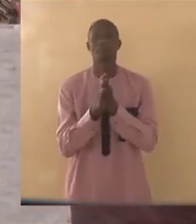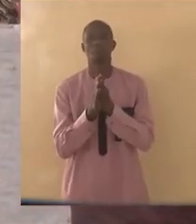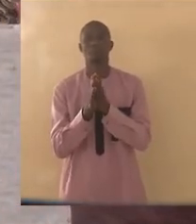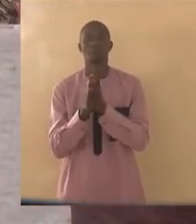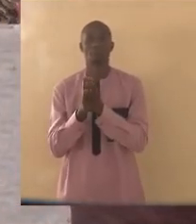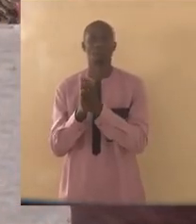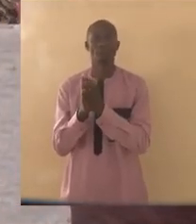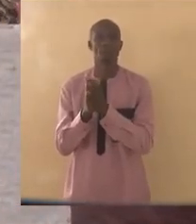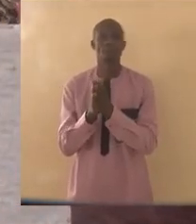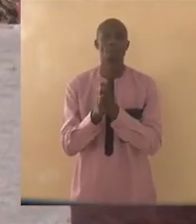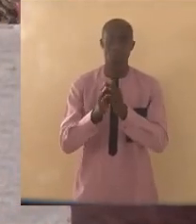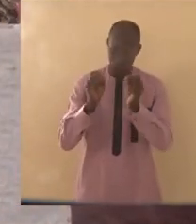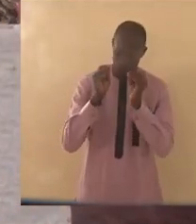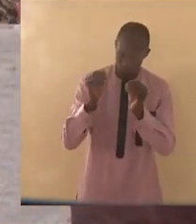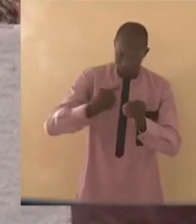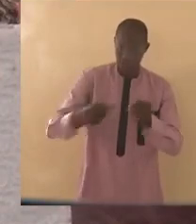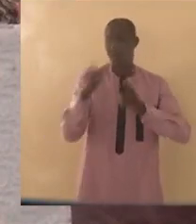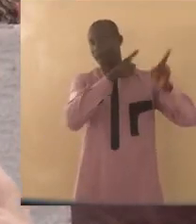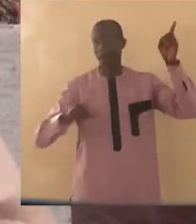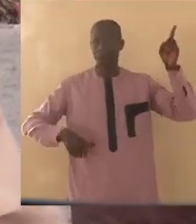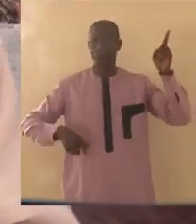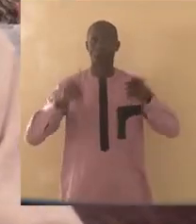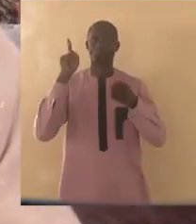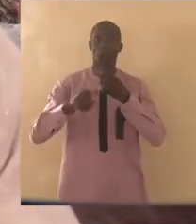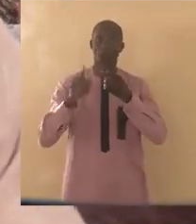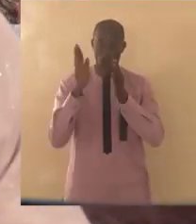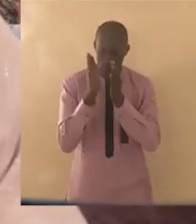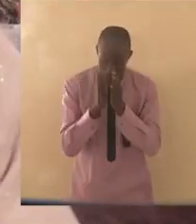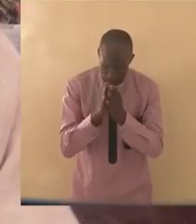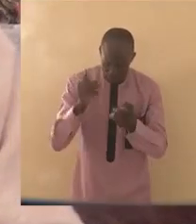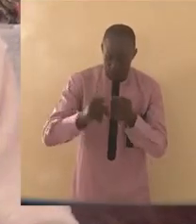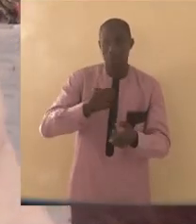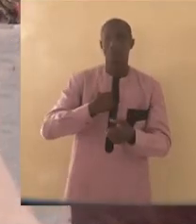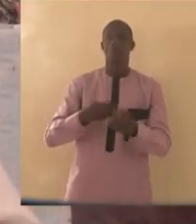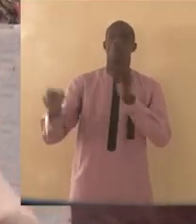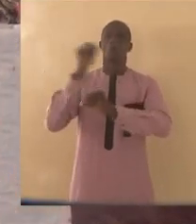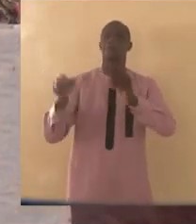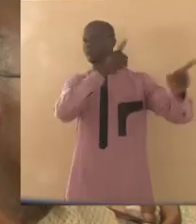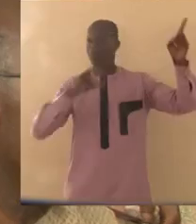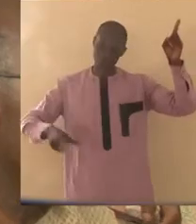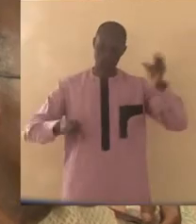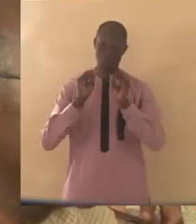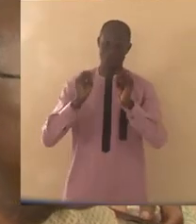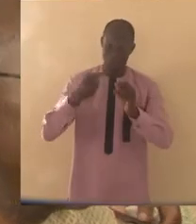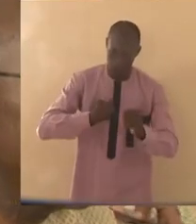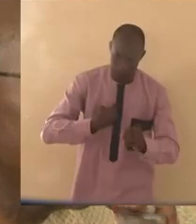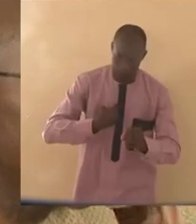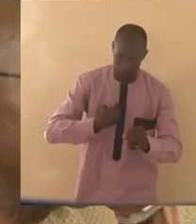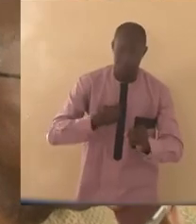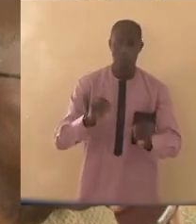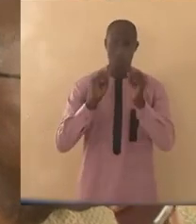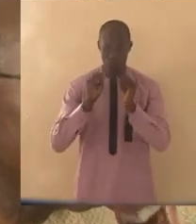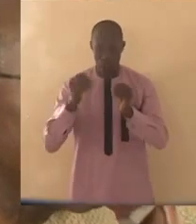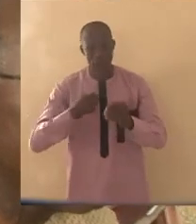Paternoster. Teach me, Lord, oh, teach me to pray. Oh, Lord,